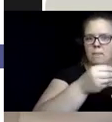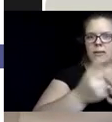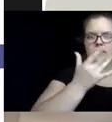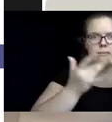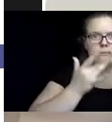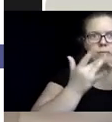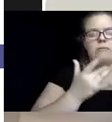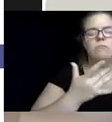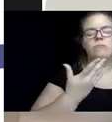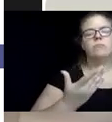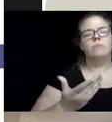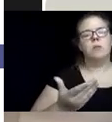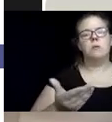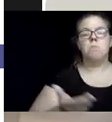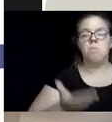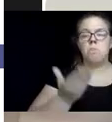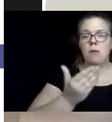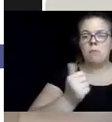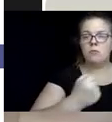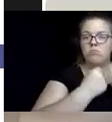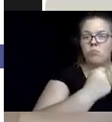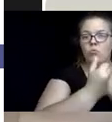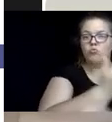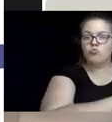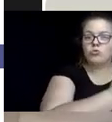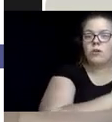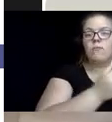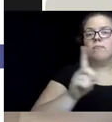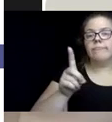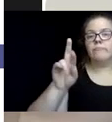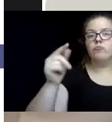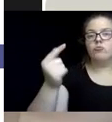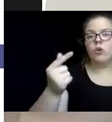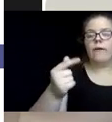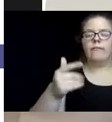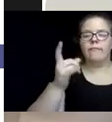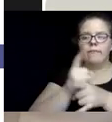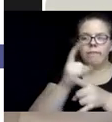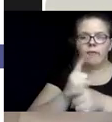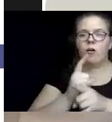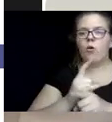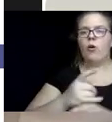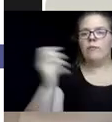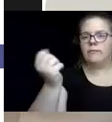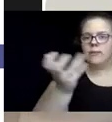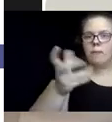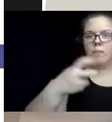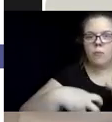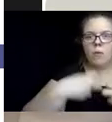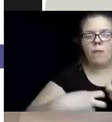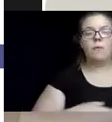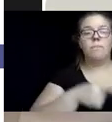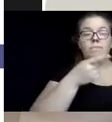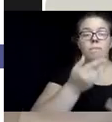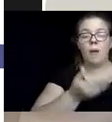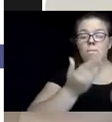that might be a drug or alcohol or gambling problem. If they may not have a job, so they might be